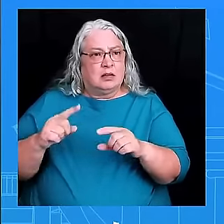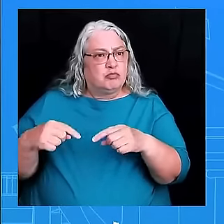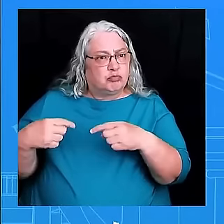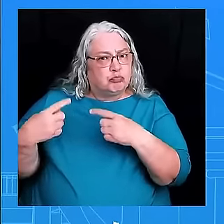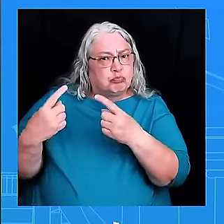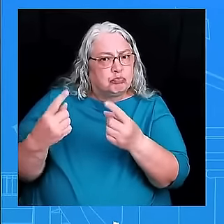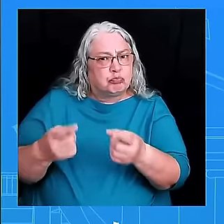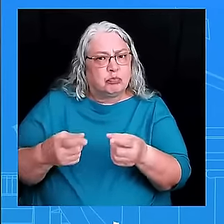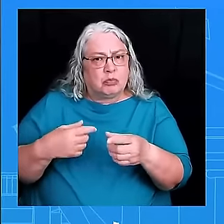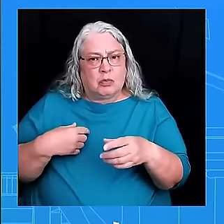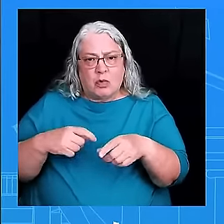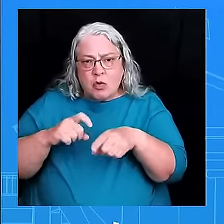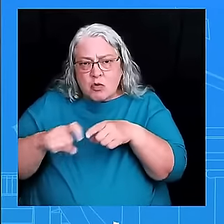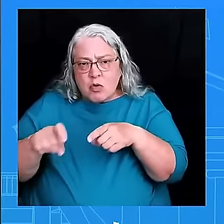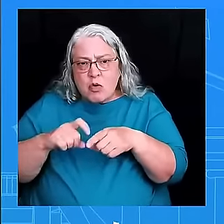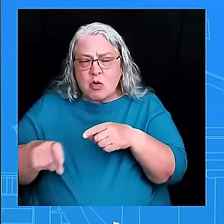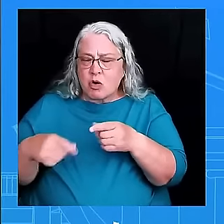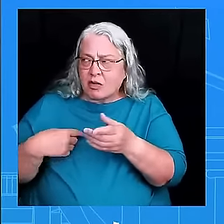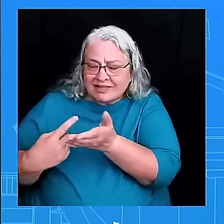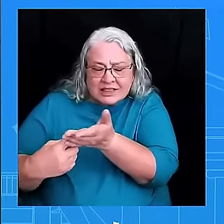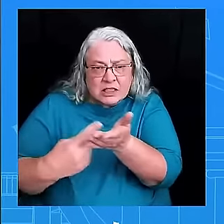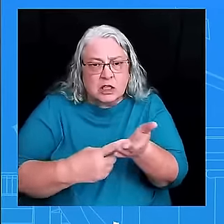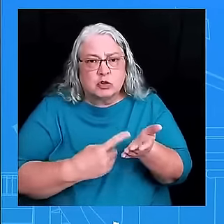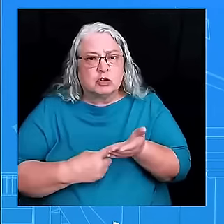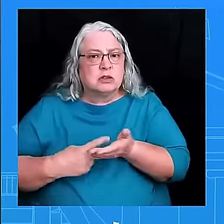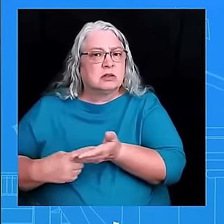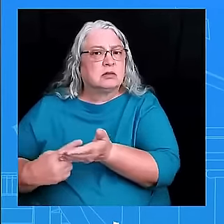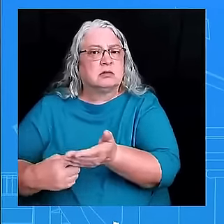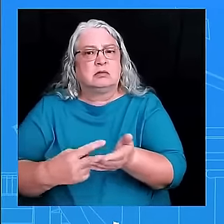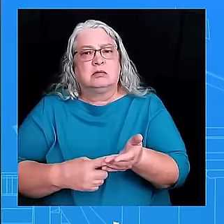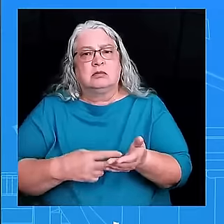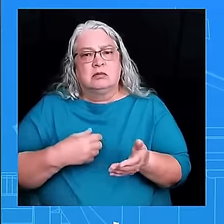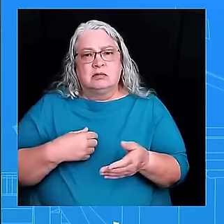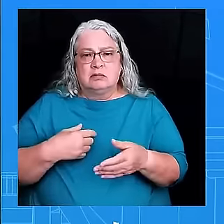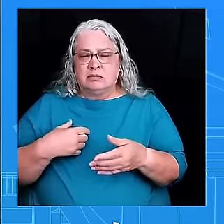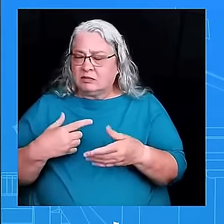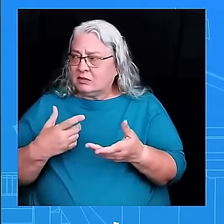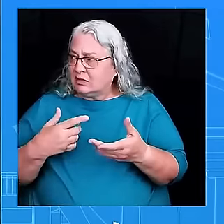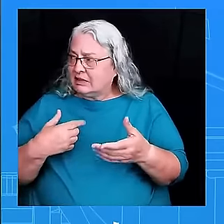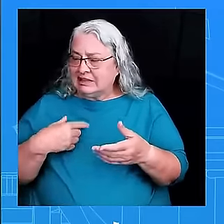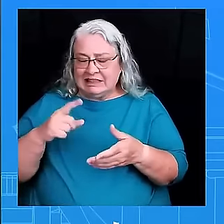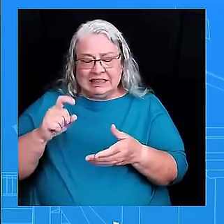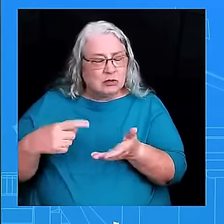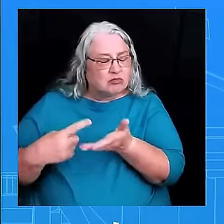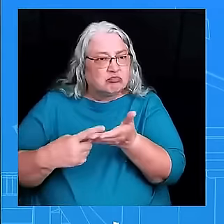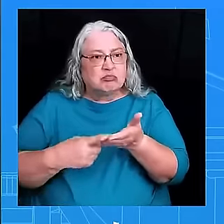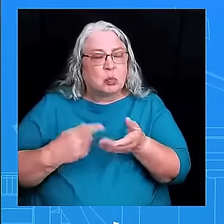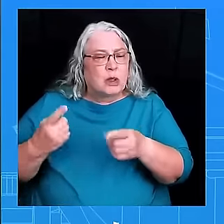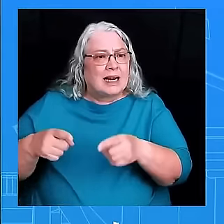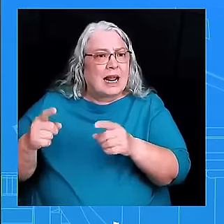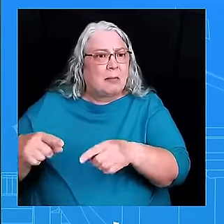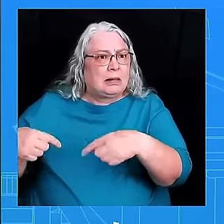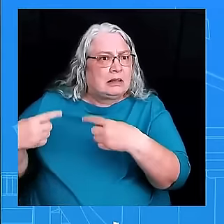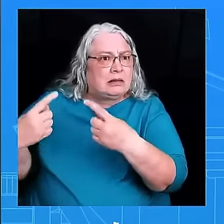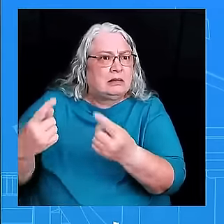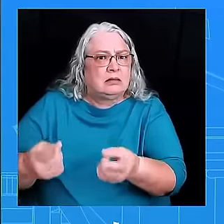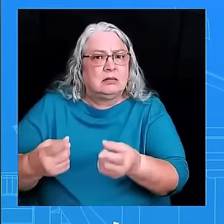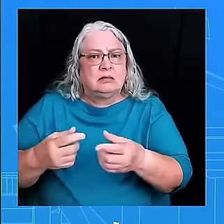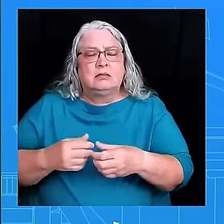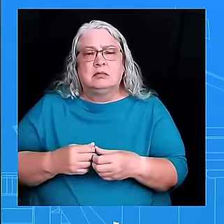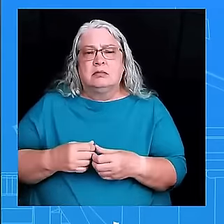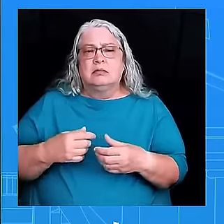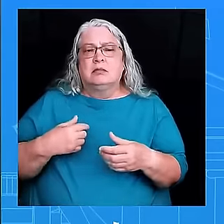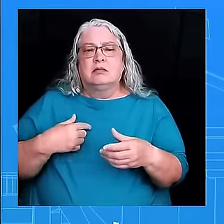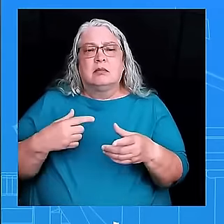and the cadence of the different elements coming together was a feature of the diplomacy and the decision making of each of the